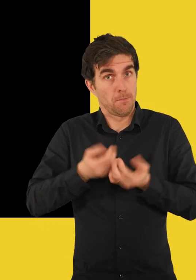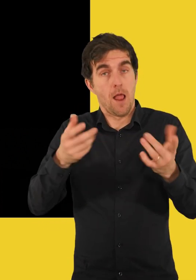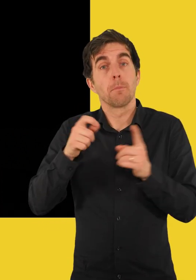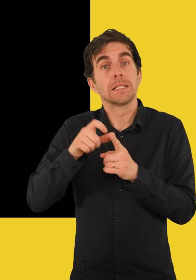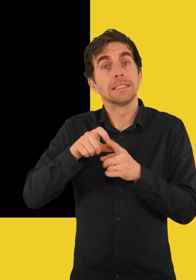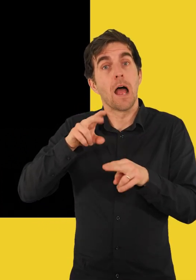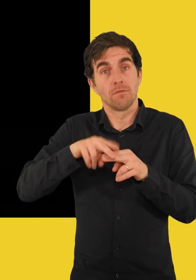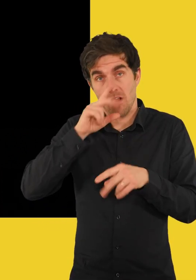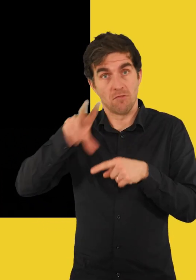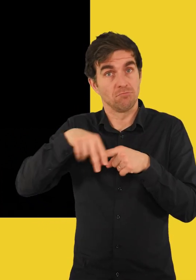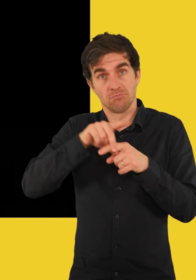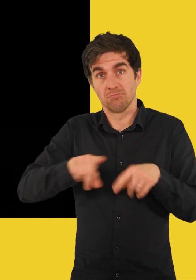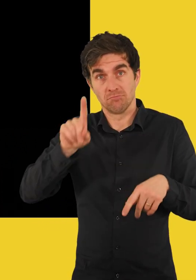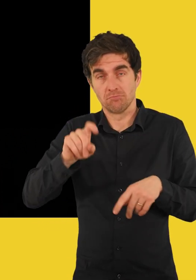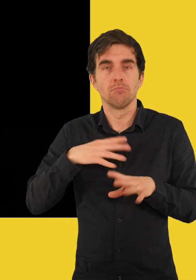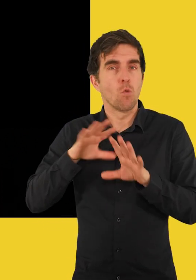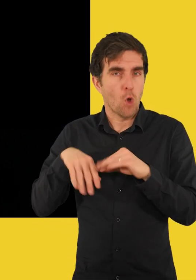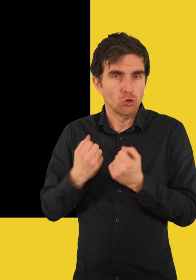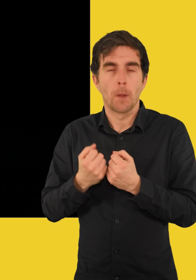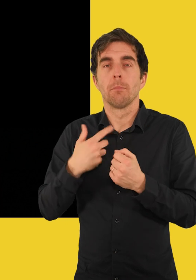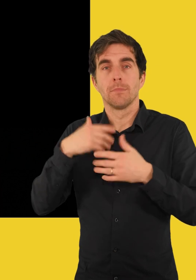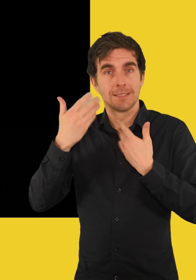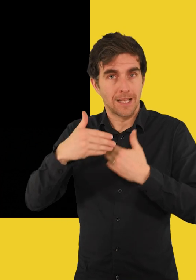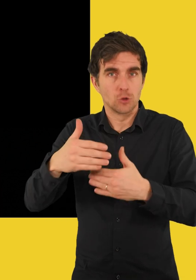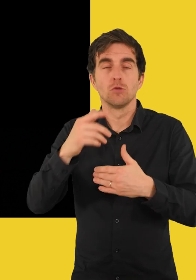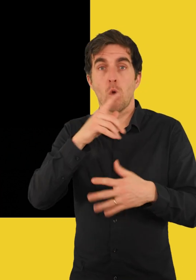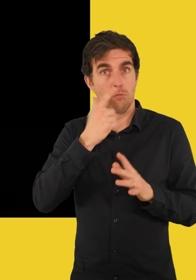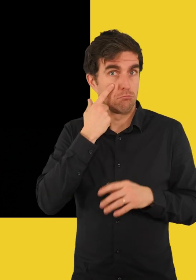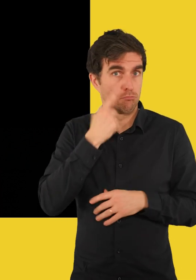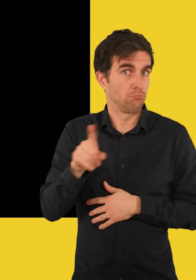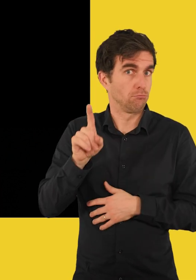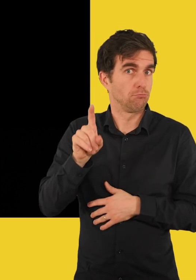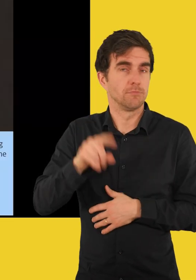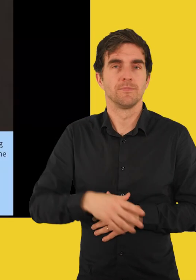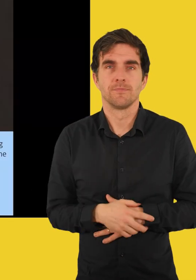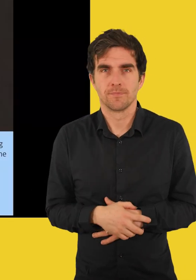in the PDF that accompanies this workshop, this session, so do check those out.